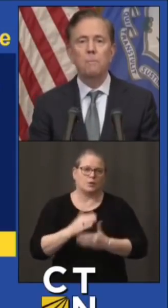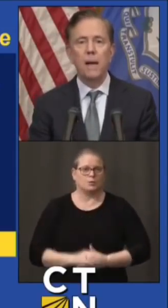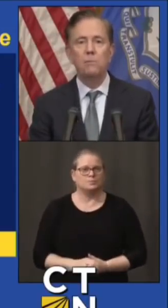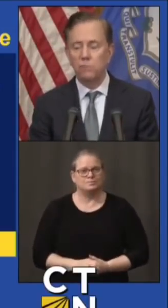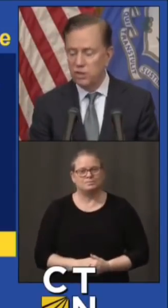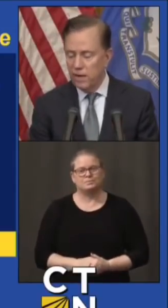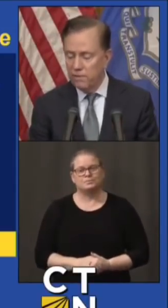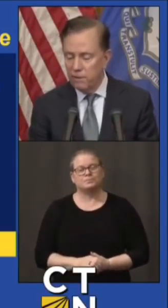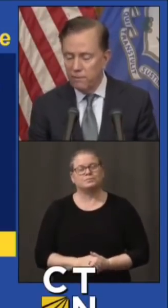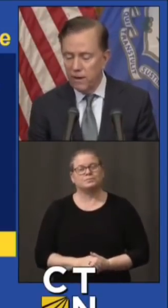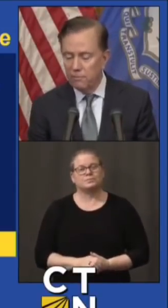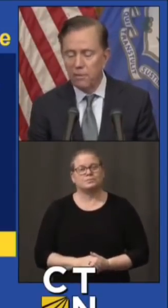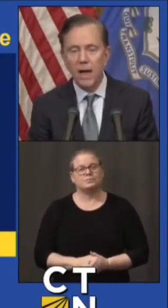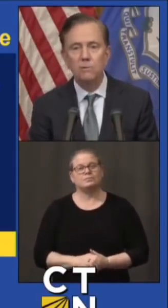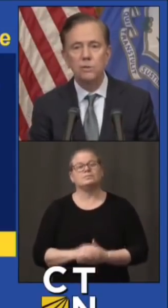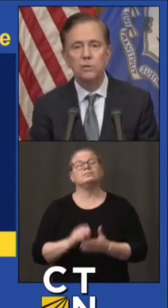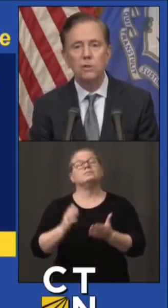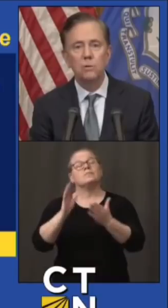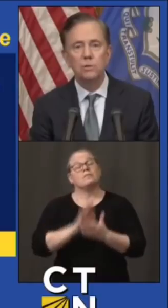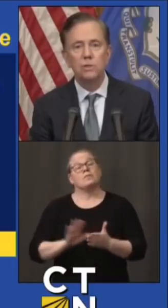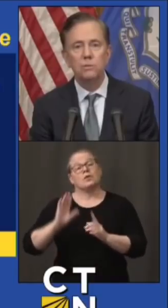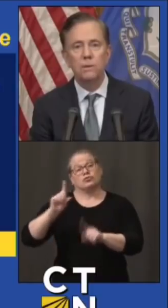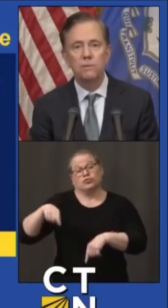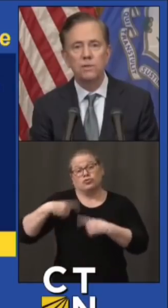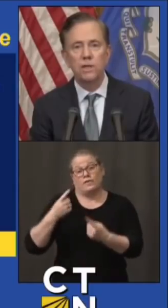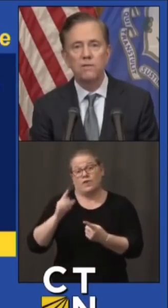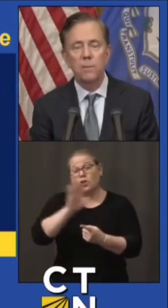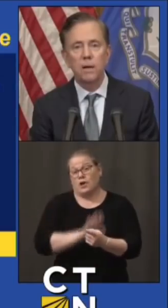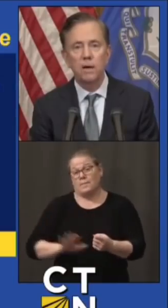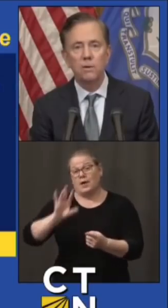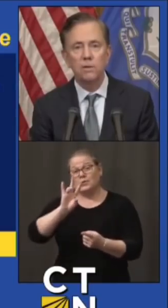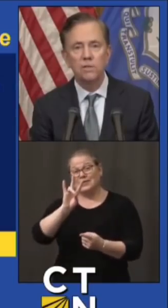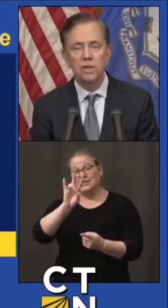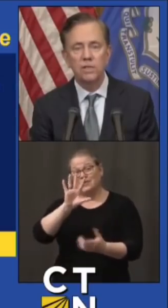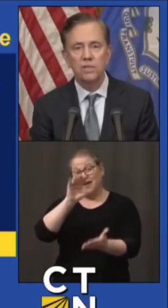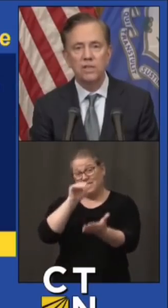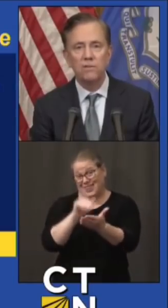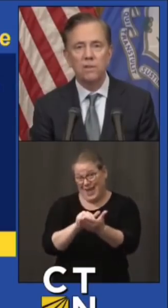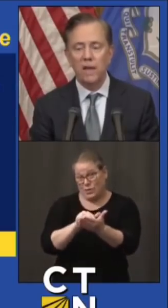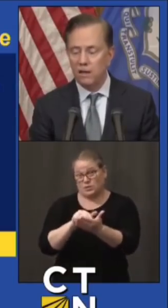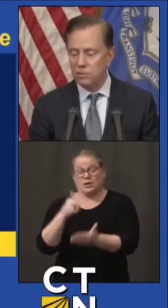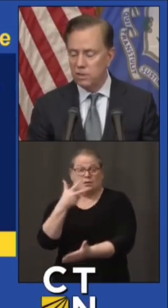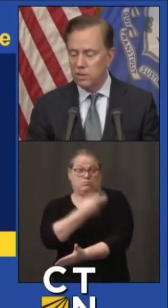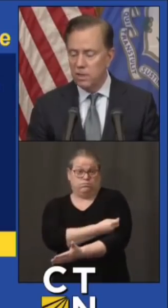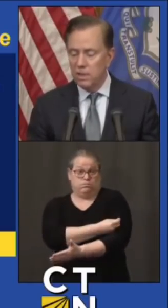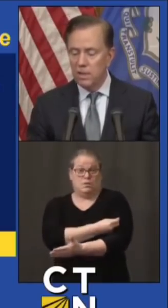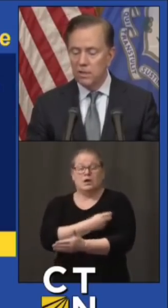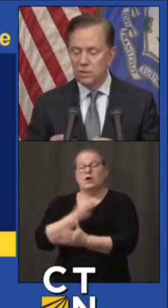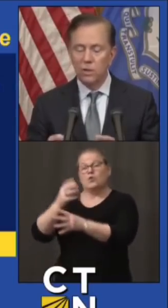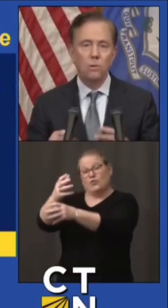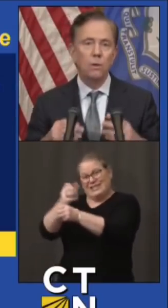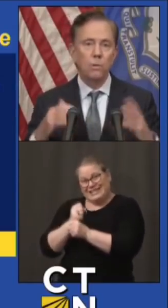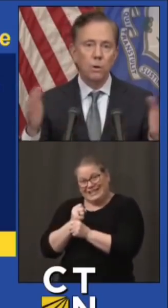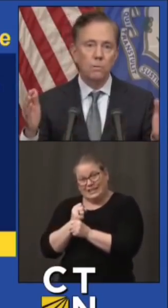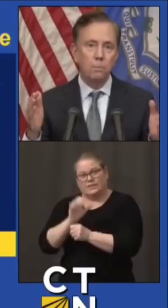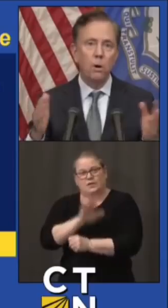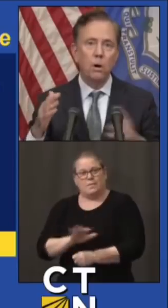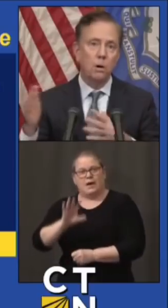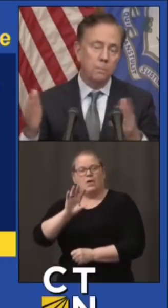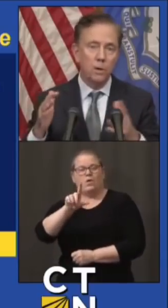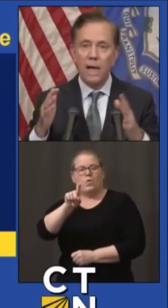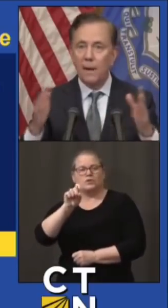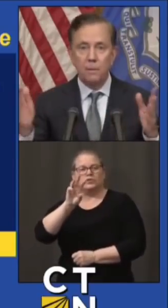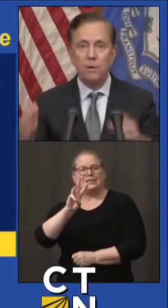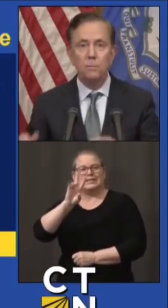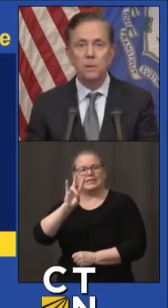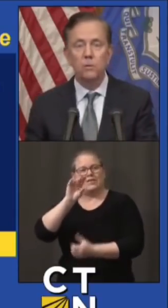administered about 75,000 doses. We've received about 167,000. So we're on par